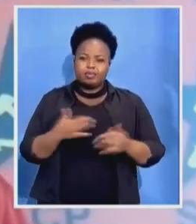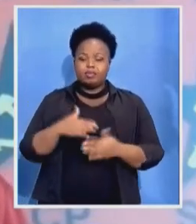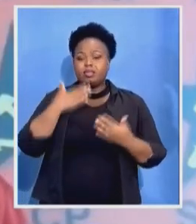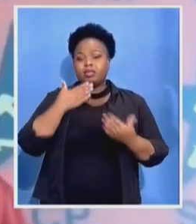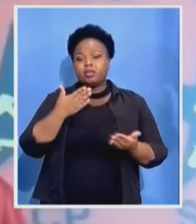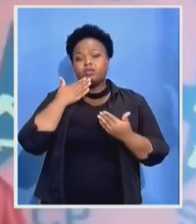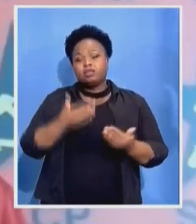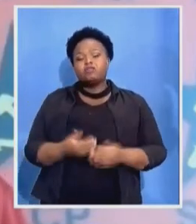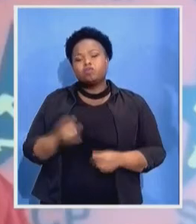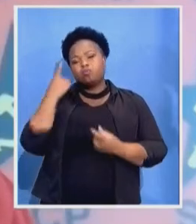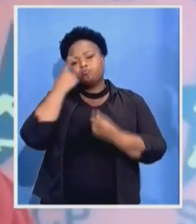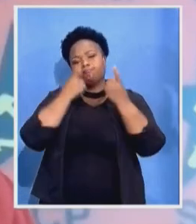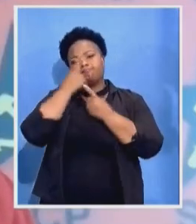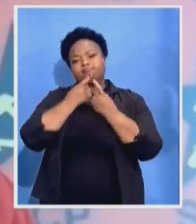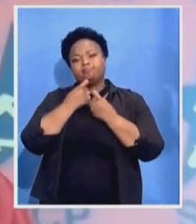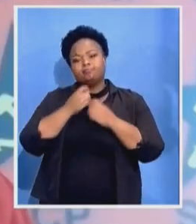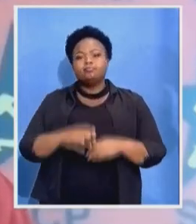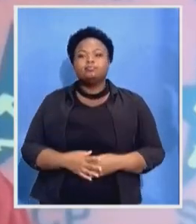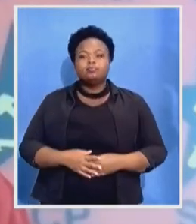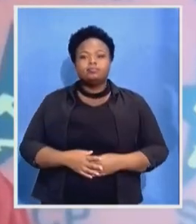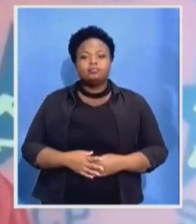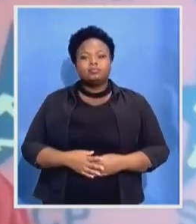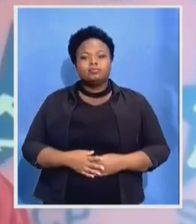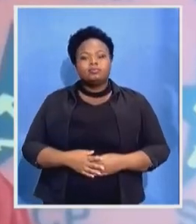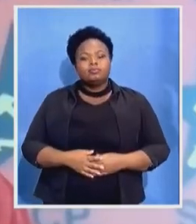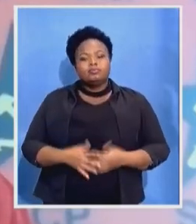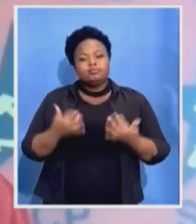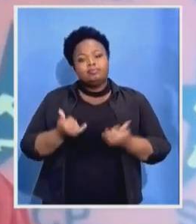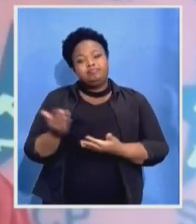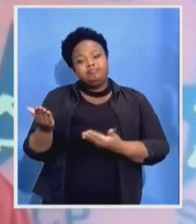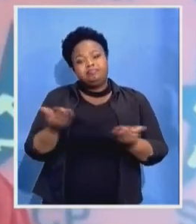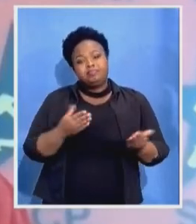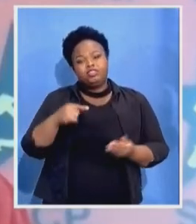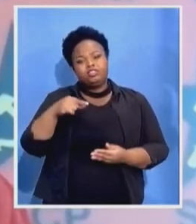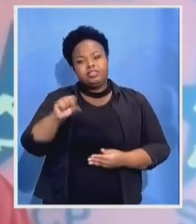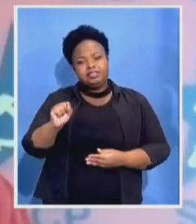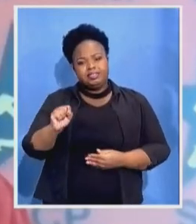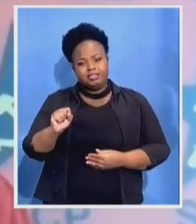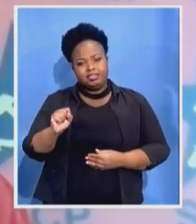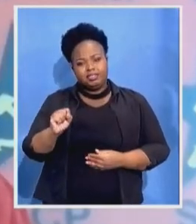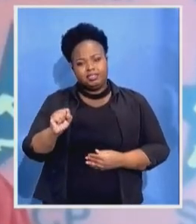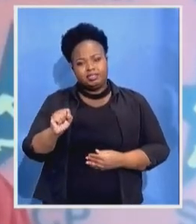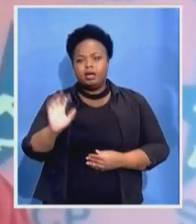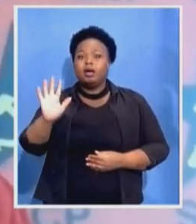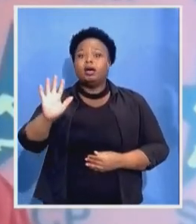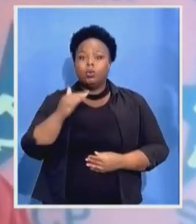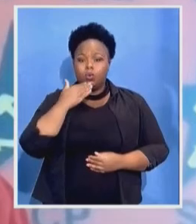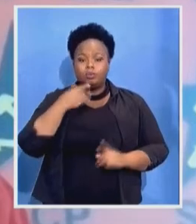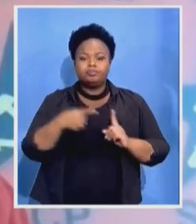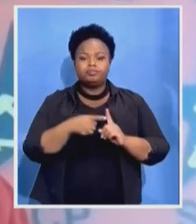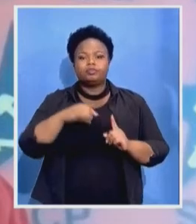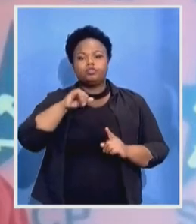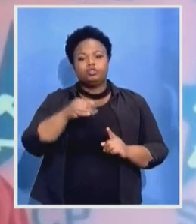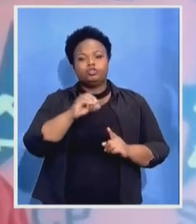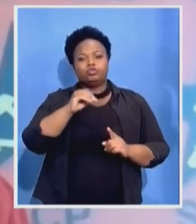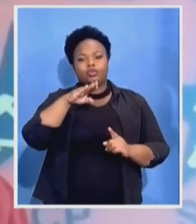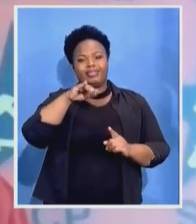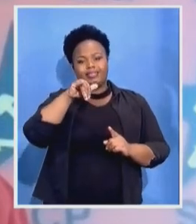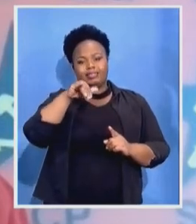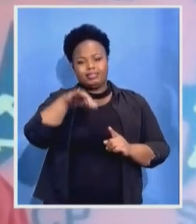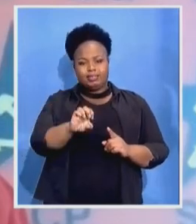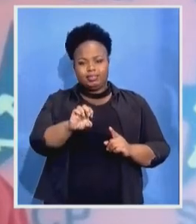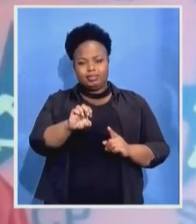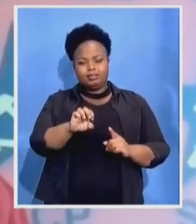me invite the GS or Comrade Joyce Moloi Moruba to direct our crowdfunding